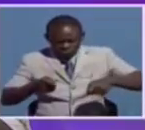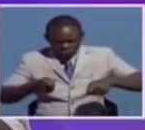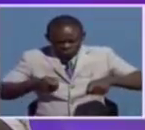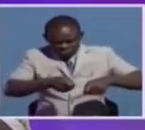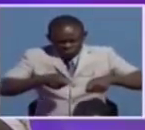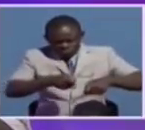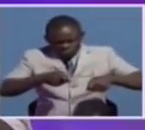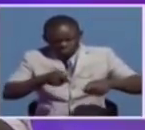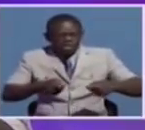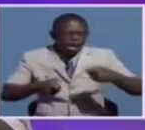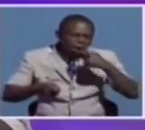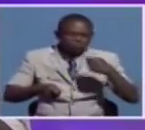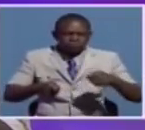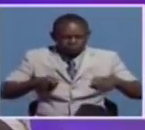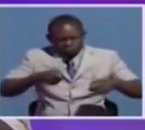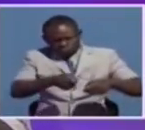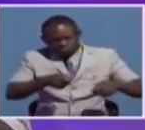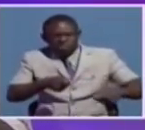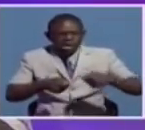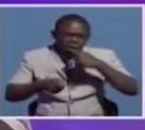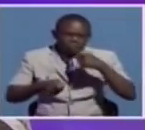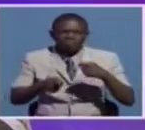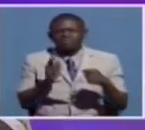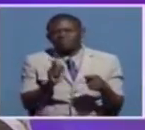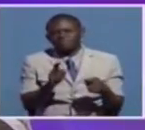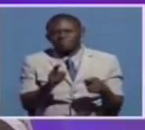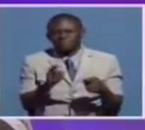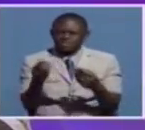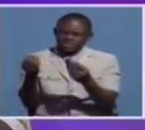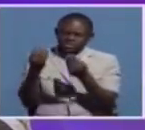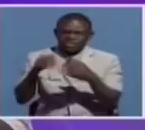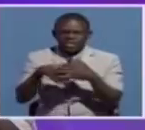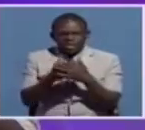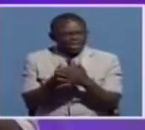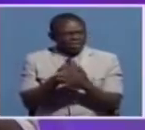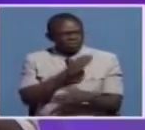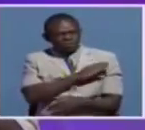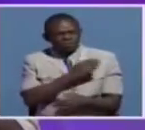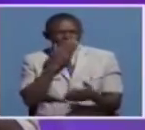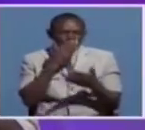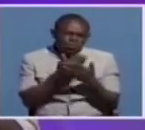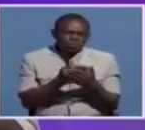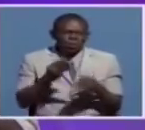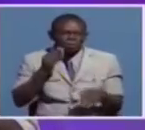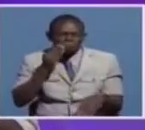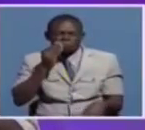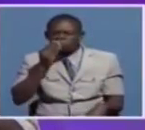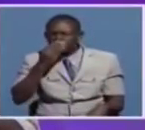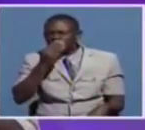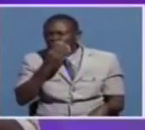you had to be punctual for meals. You had to eat properly, okay, things like that. You had not use a serviette. And